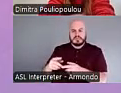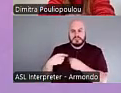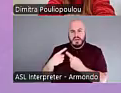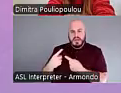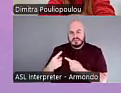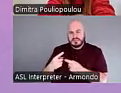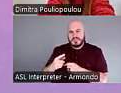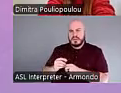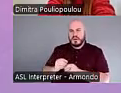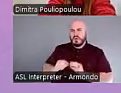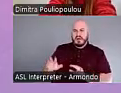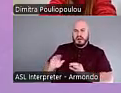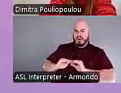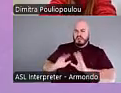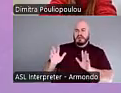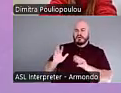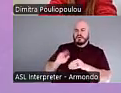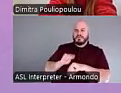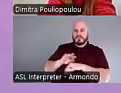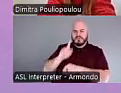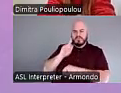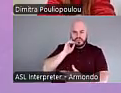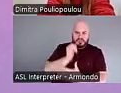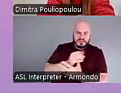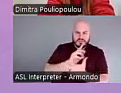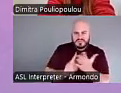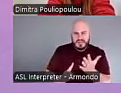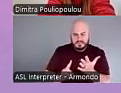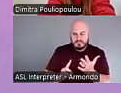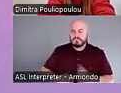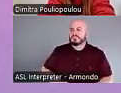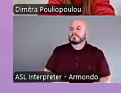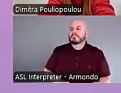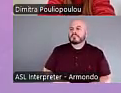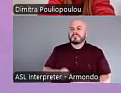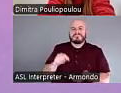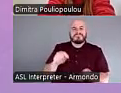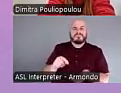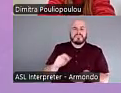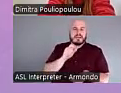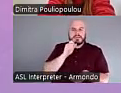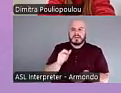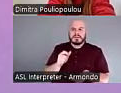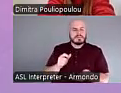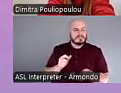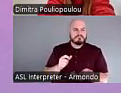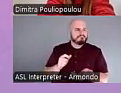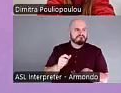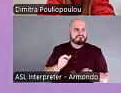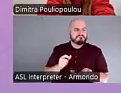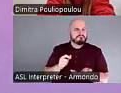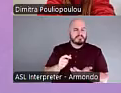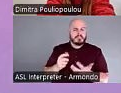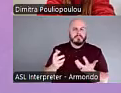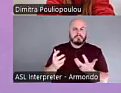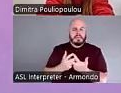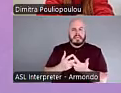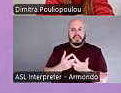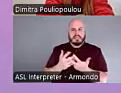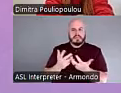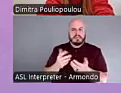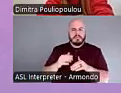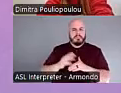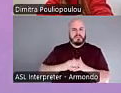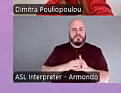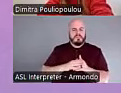clear influence on the intervention design, which does not meet the minimum requirements